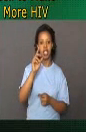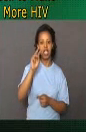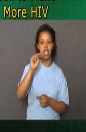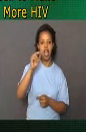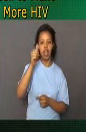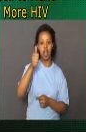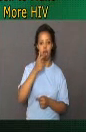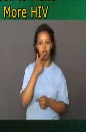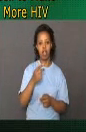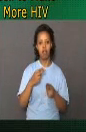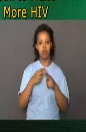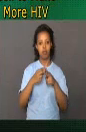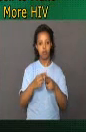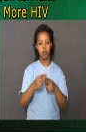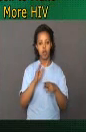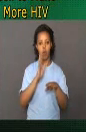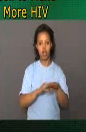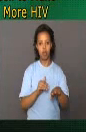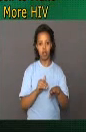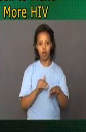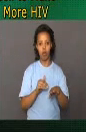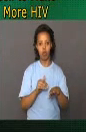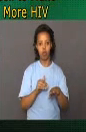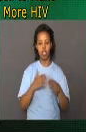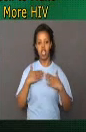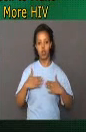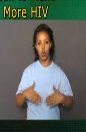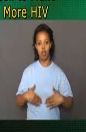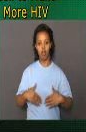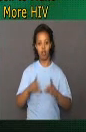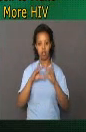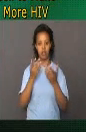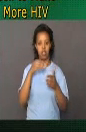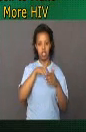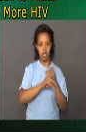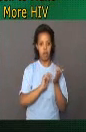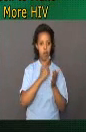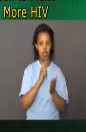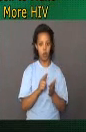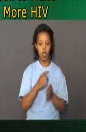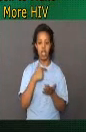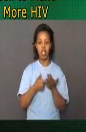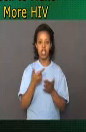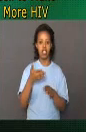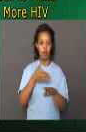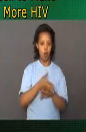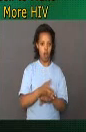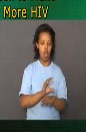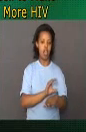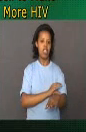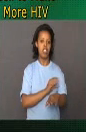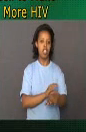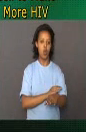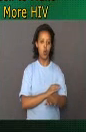DNA. The newly formed DNA enters the host cell